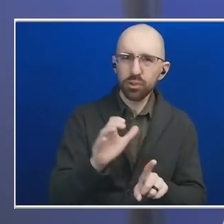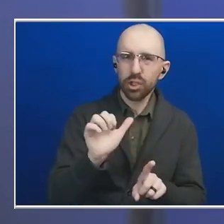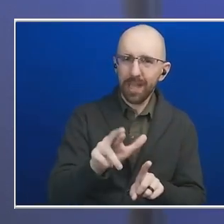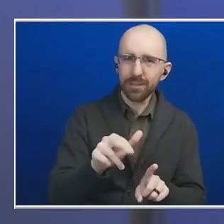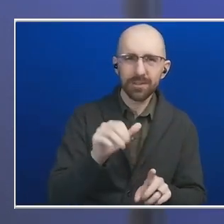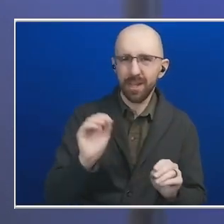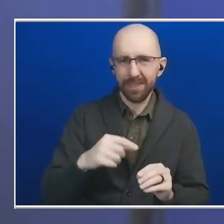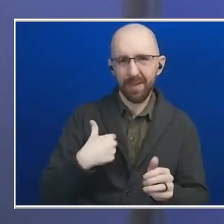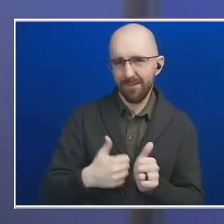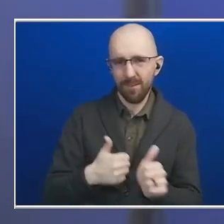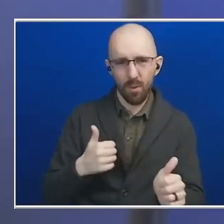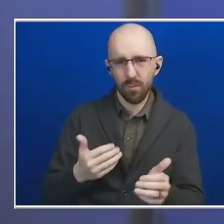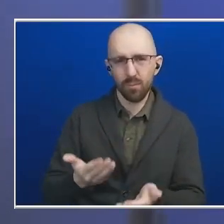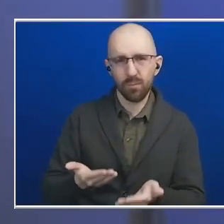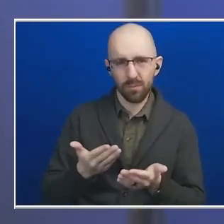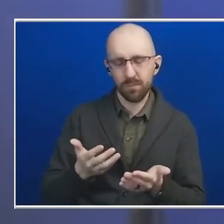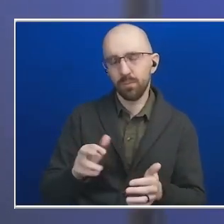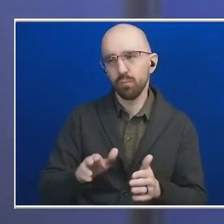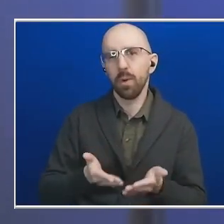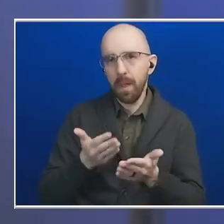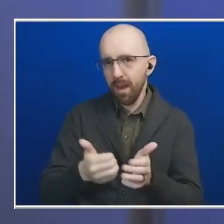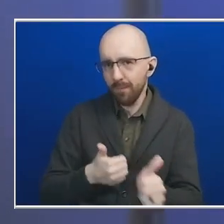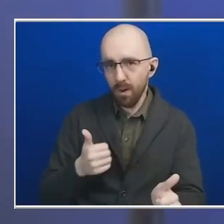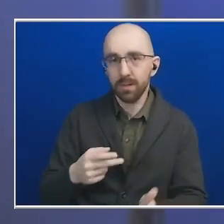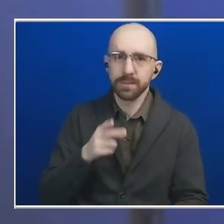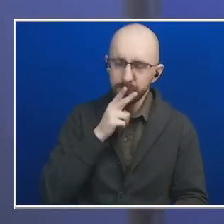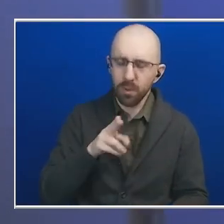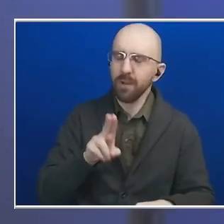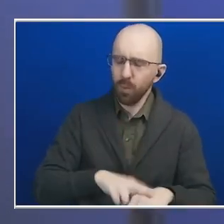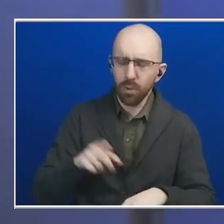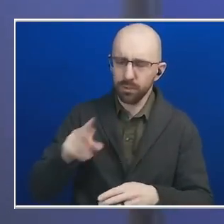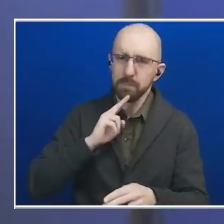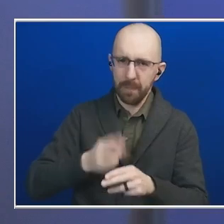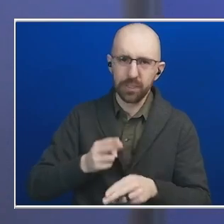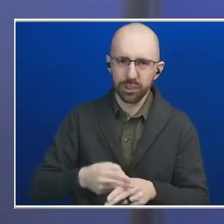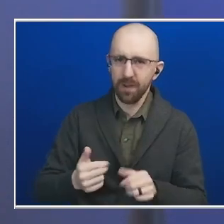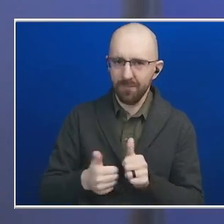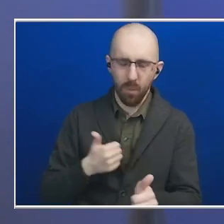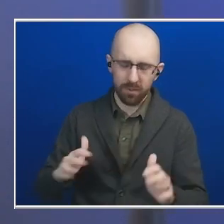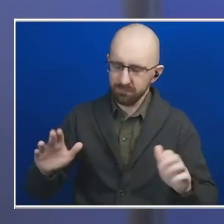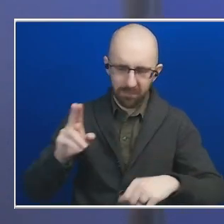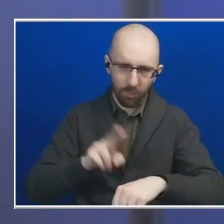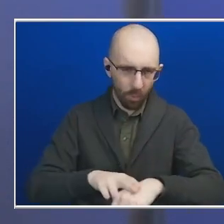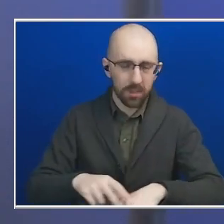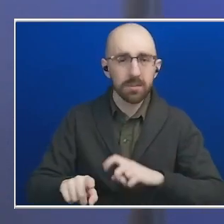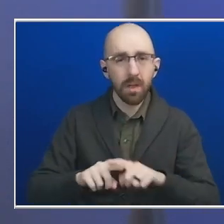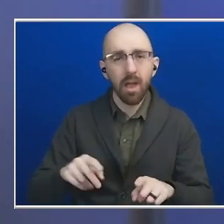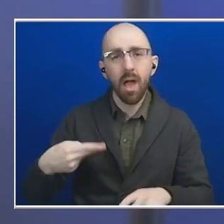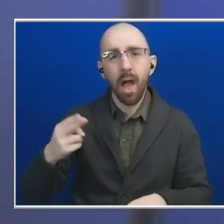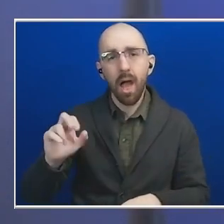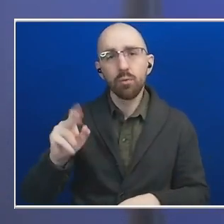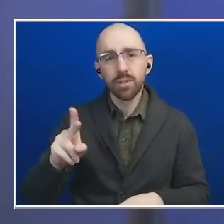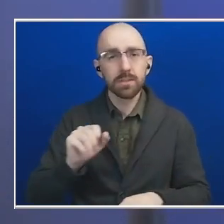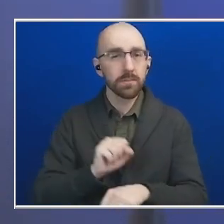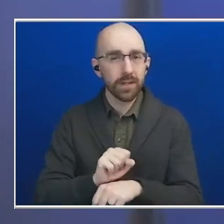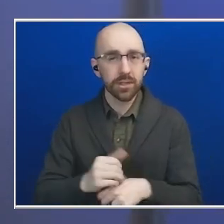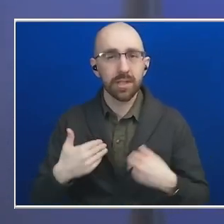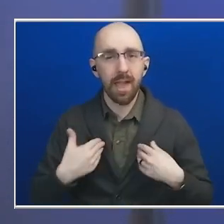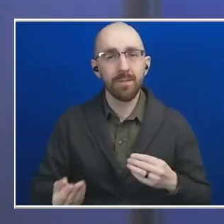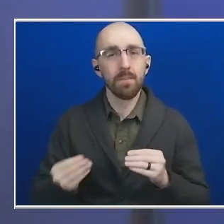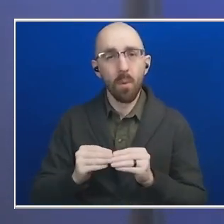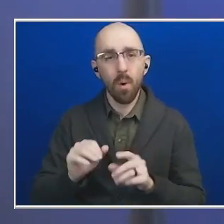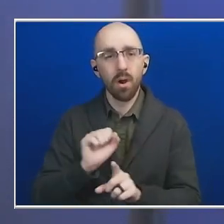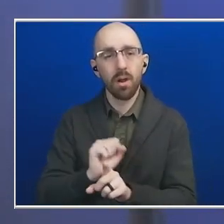recommend avoiding smoking and the other things already mentioned. We do know there are some high-risk professions that have higher incidences of prostate cancer,